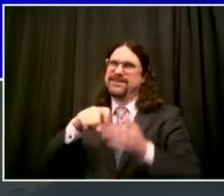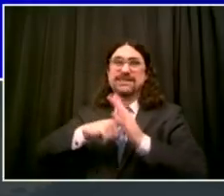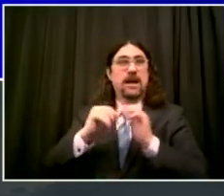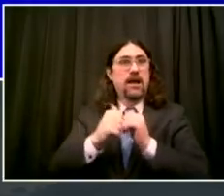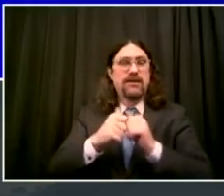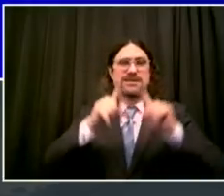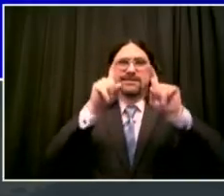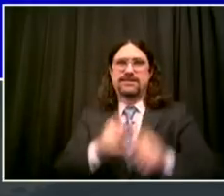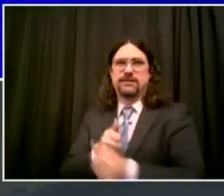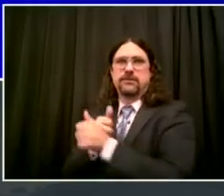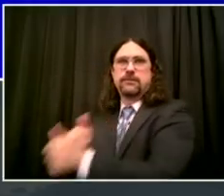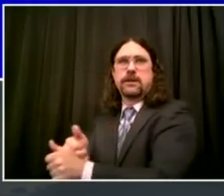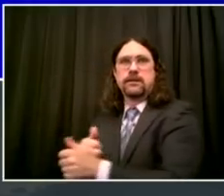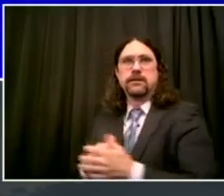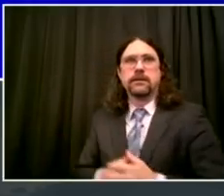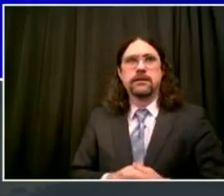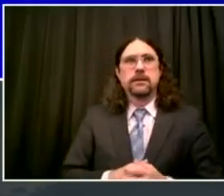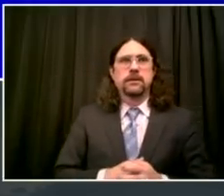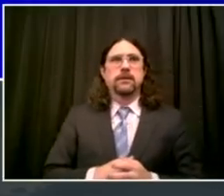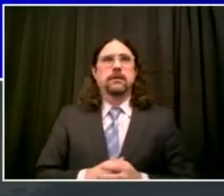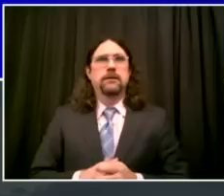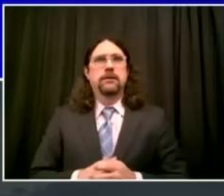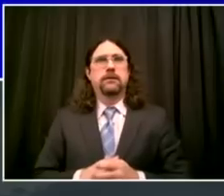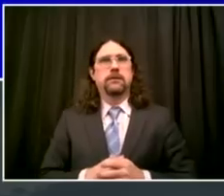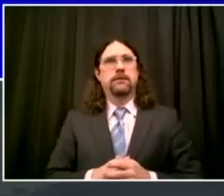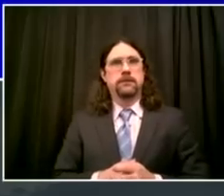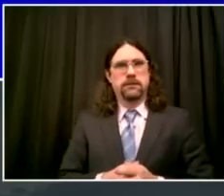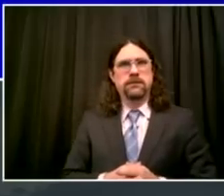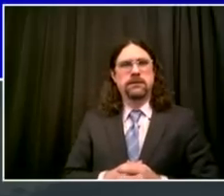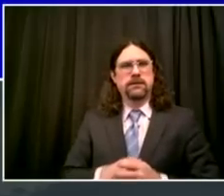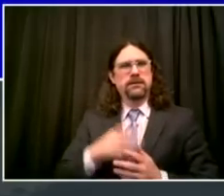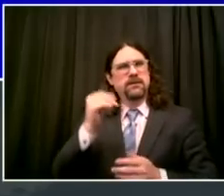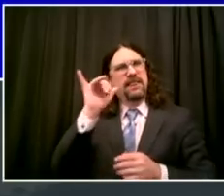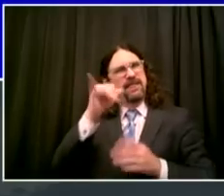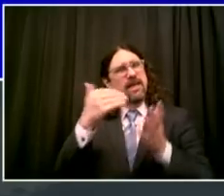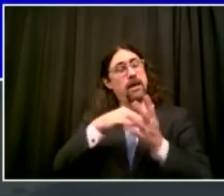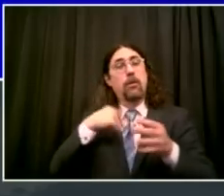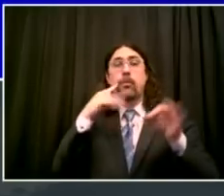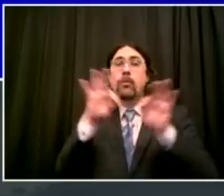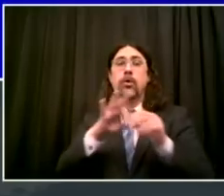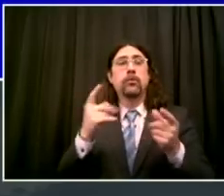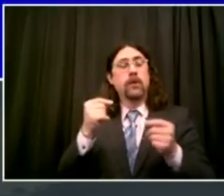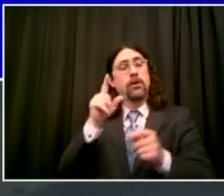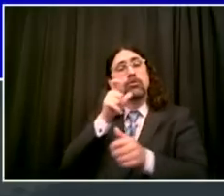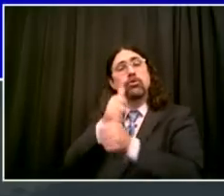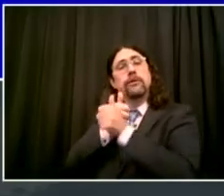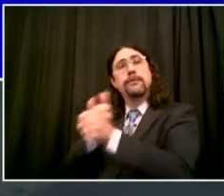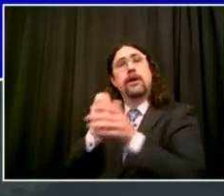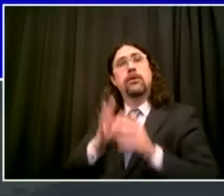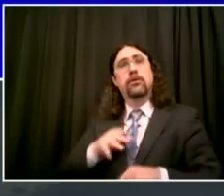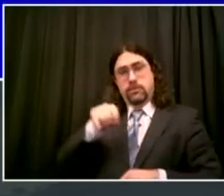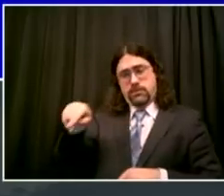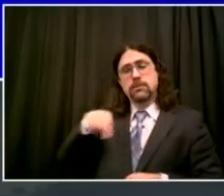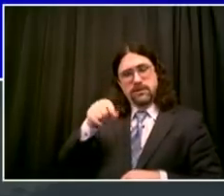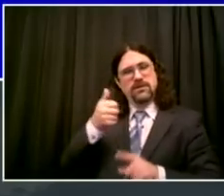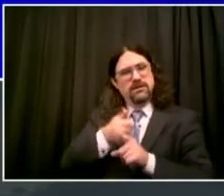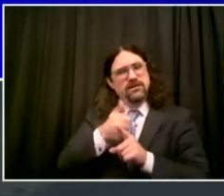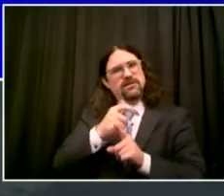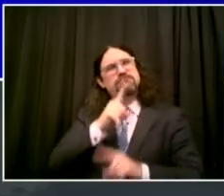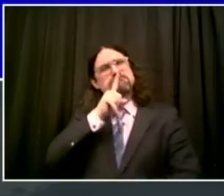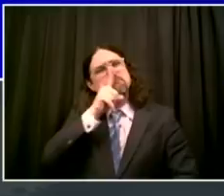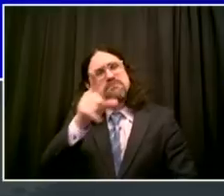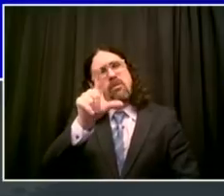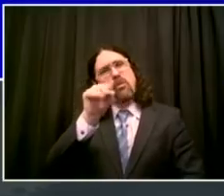to communicate with people, to change this reality that we are facing. And that's what this is all about. And to make sure